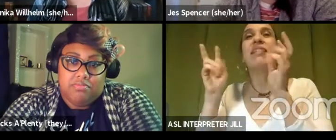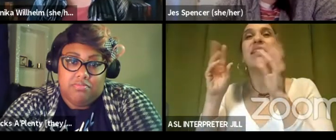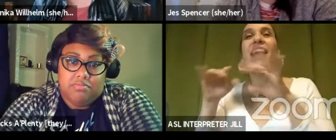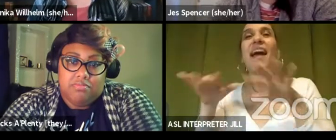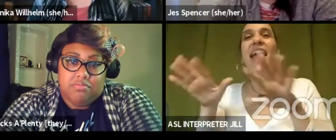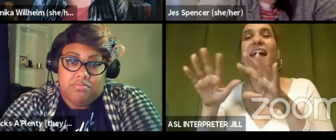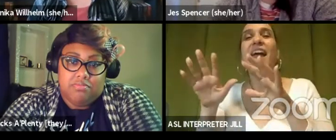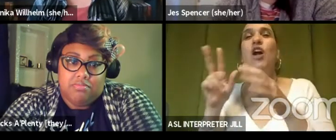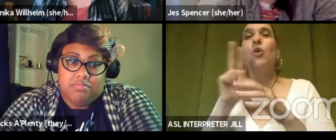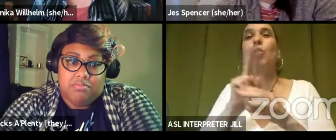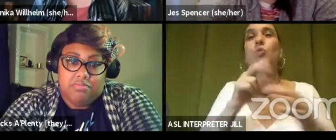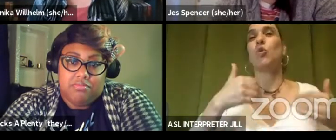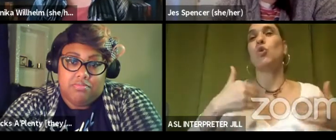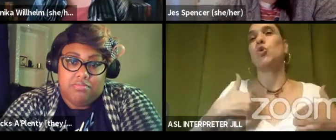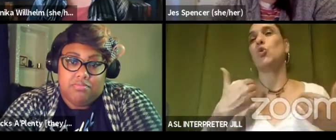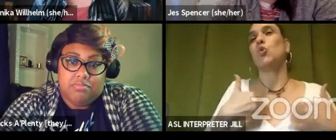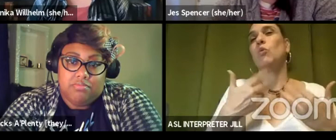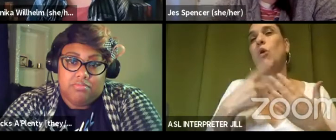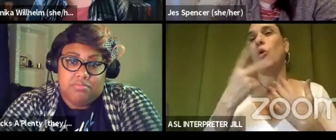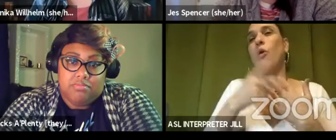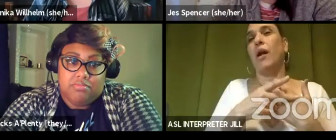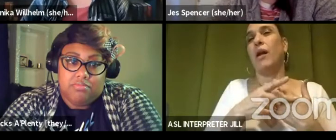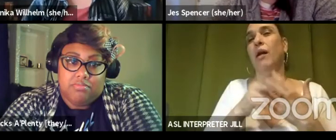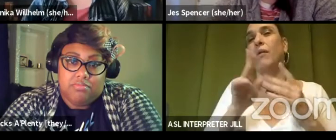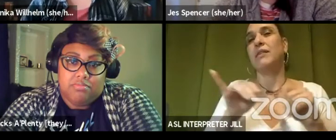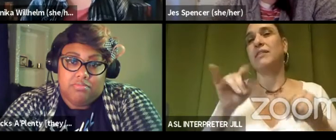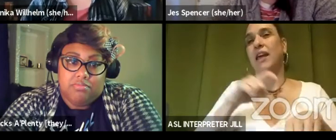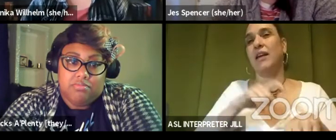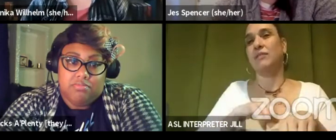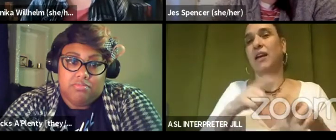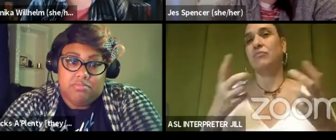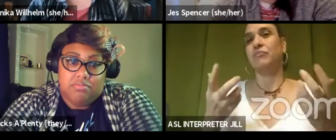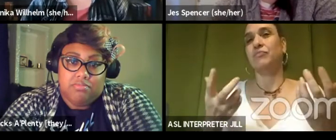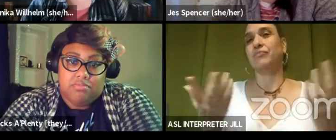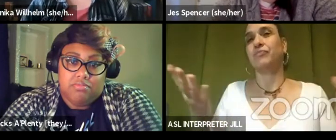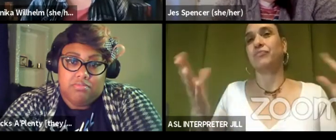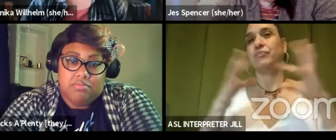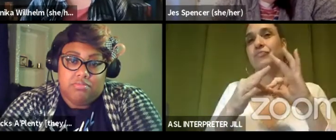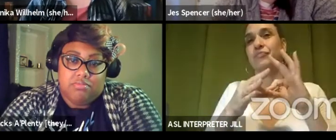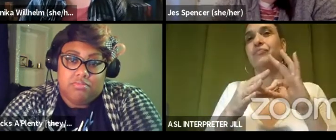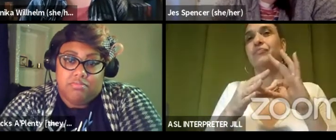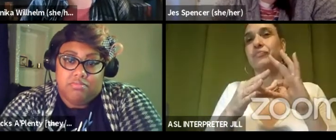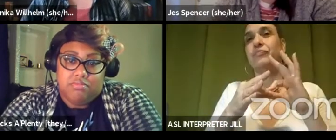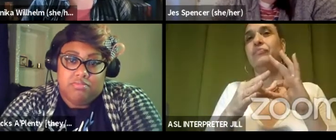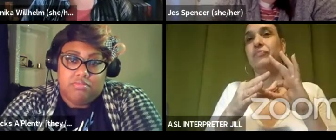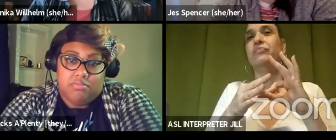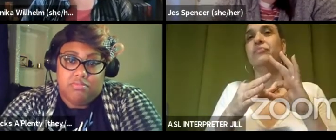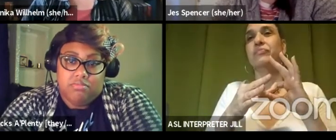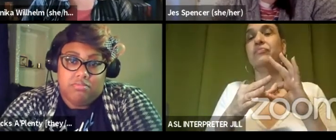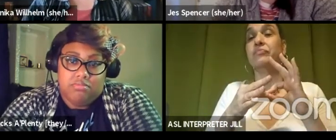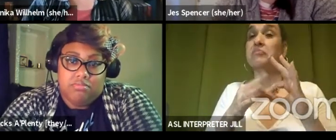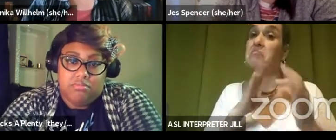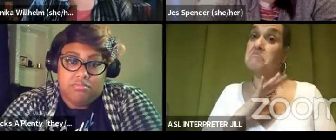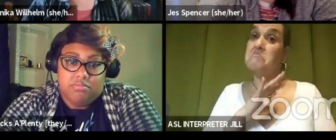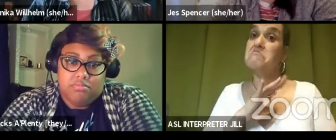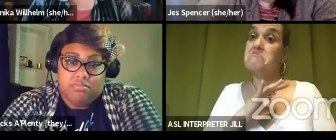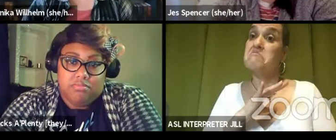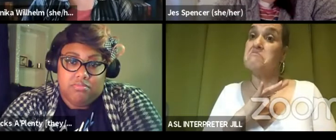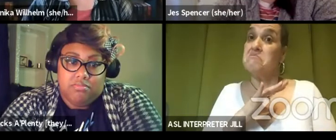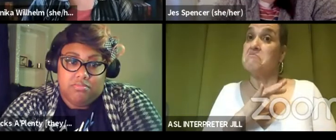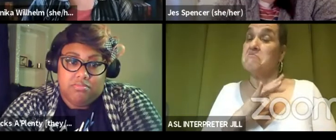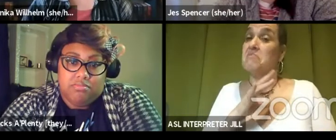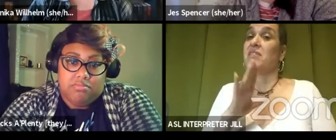use the youth program as an activity that they can bring their kids to? That's great. What a great idea.